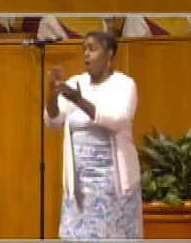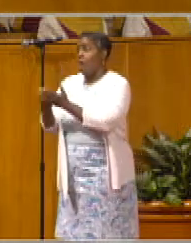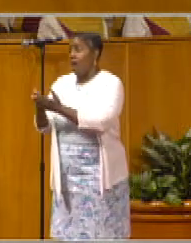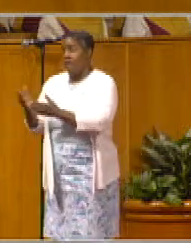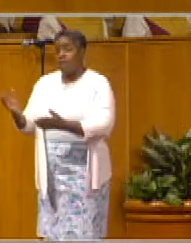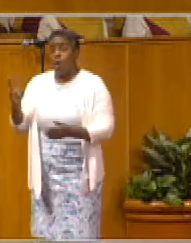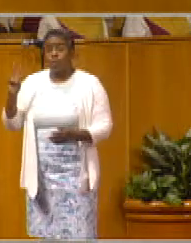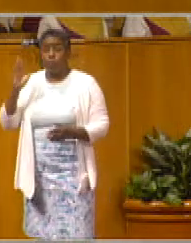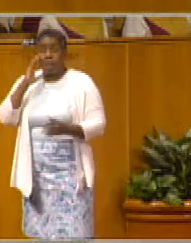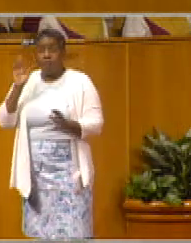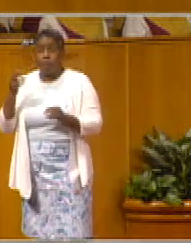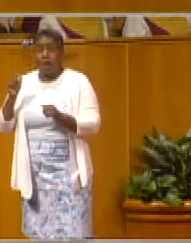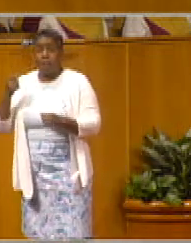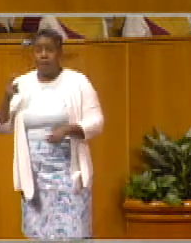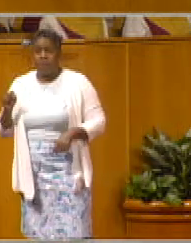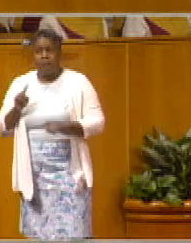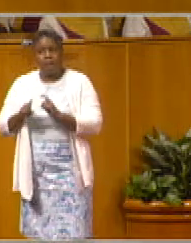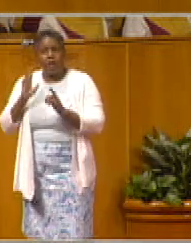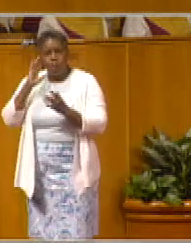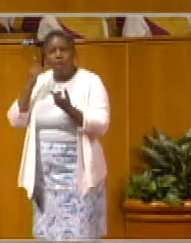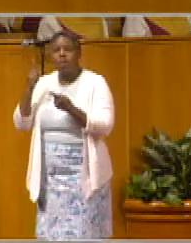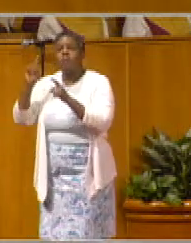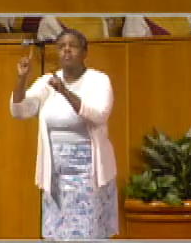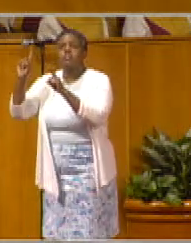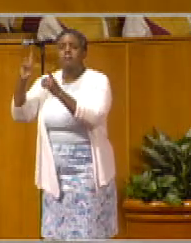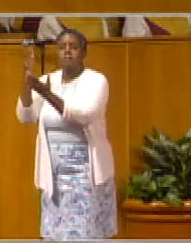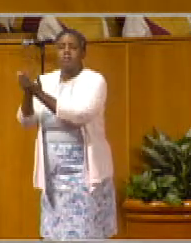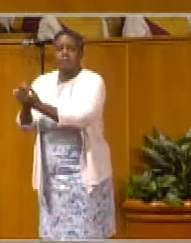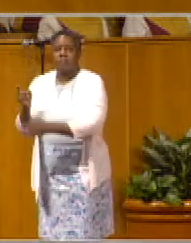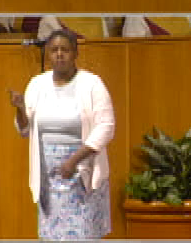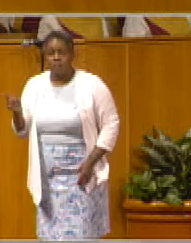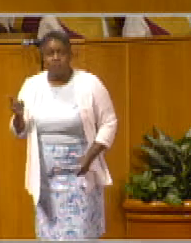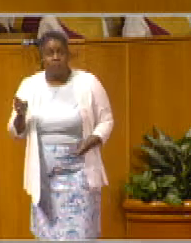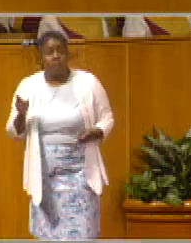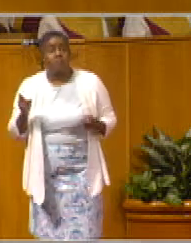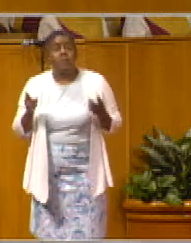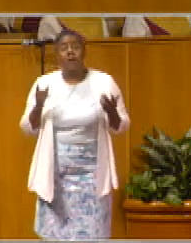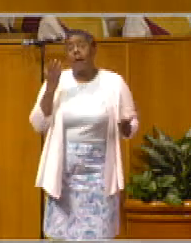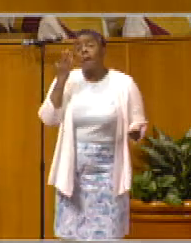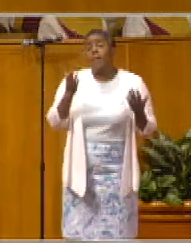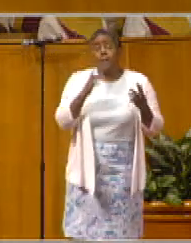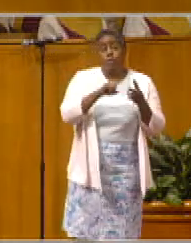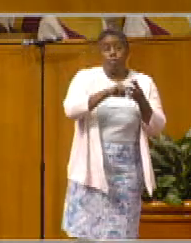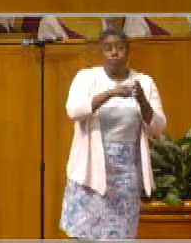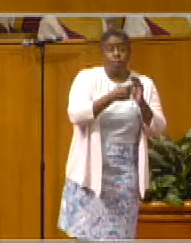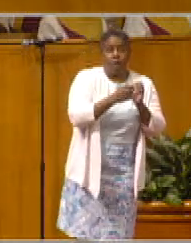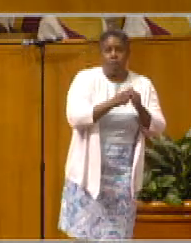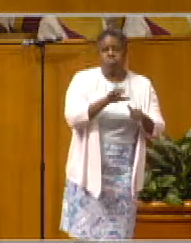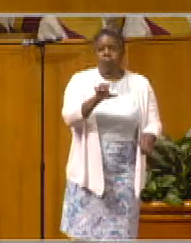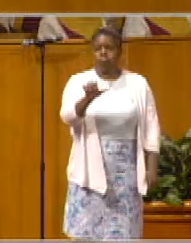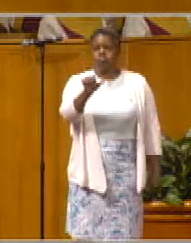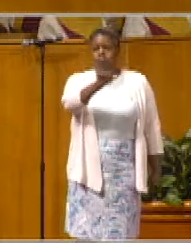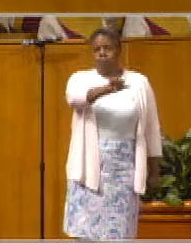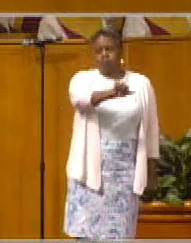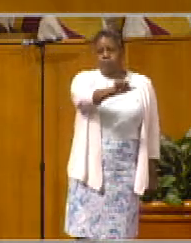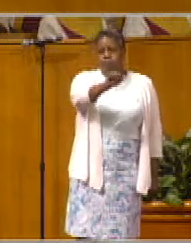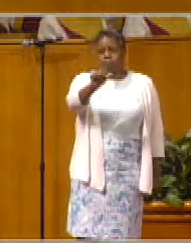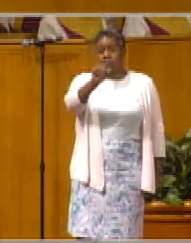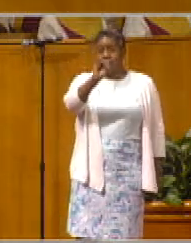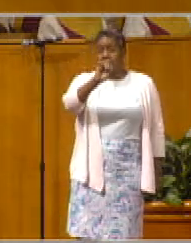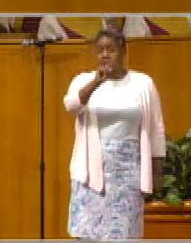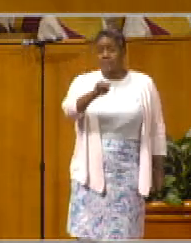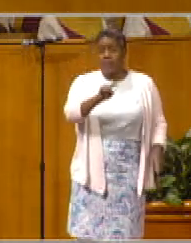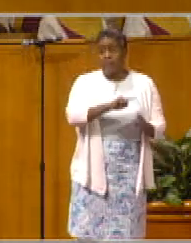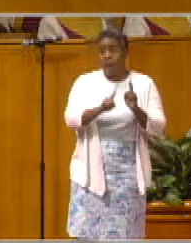apartment, but you're going to make it. You may have set sail in a Benz, and you're going to pull up next Sunday